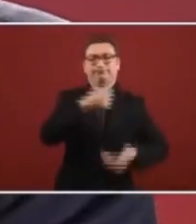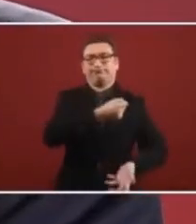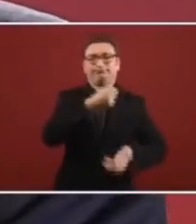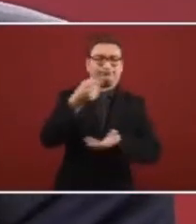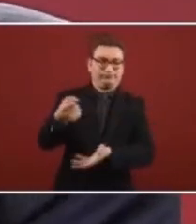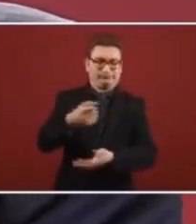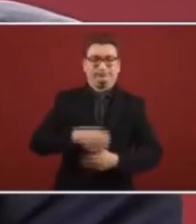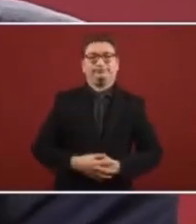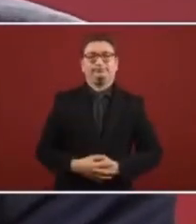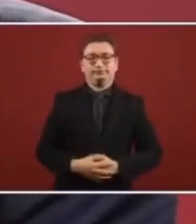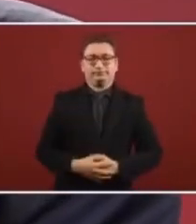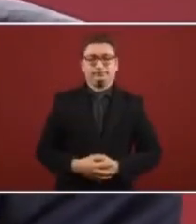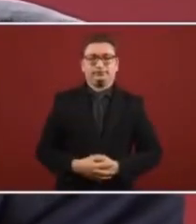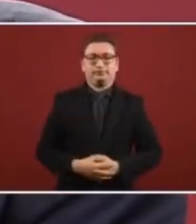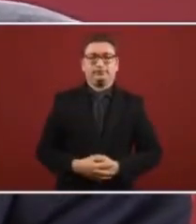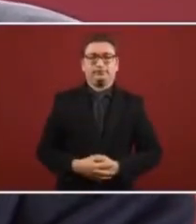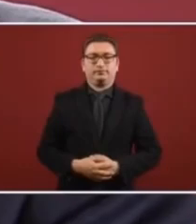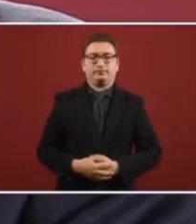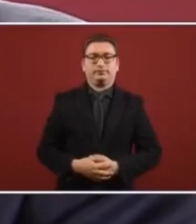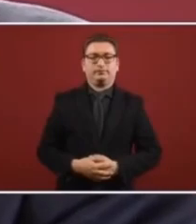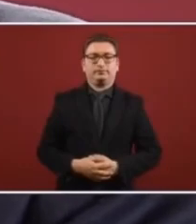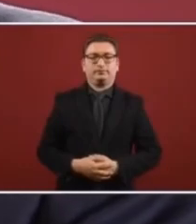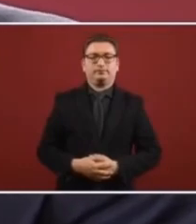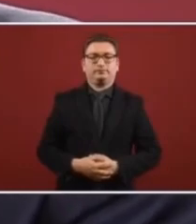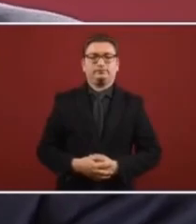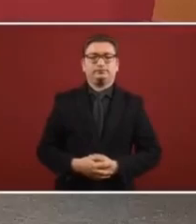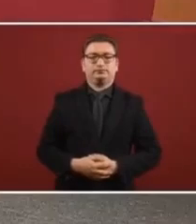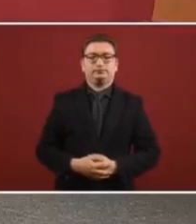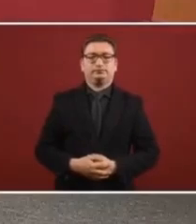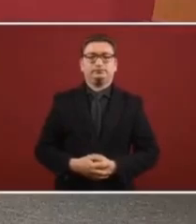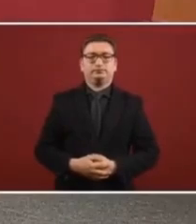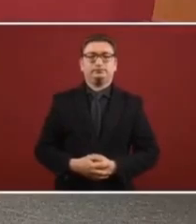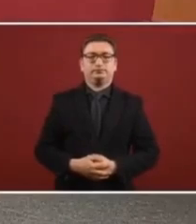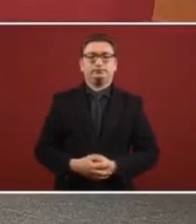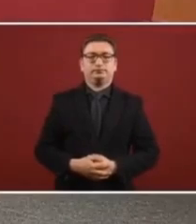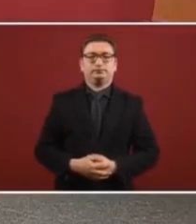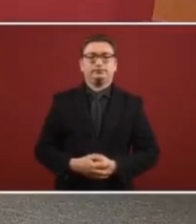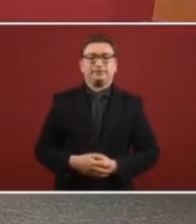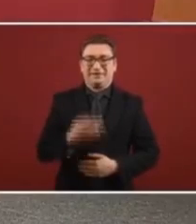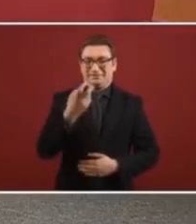So they started to charge. And we're talking about,